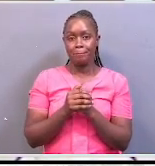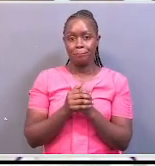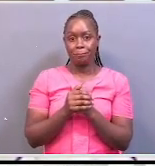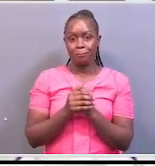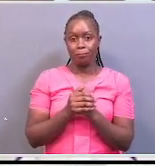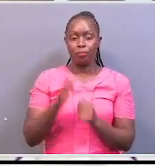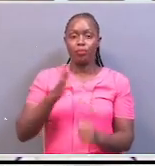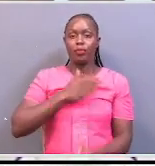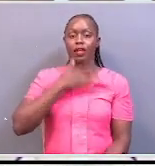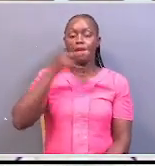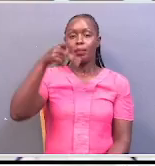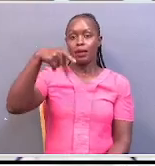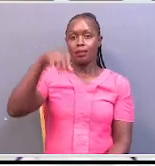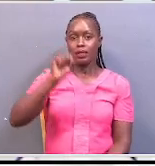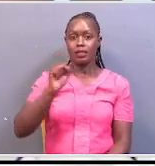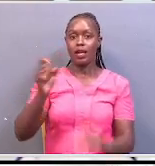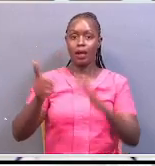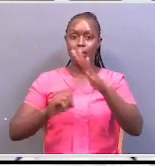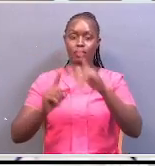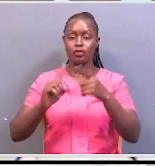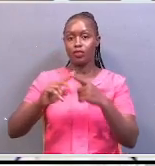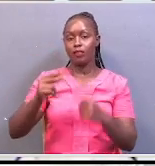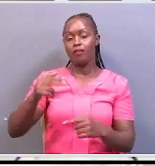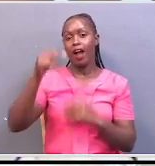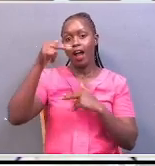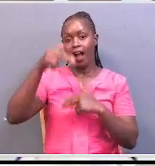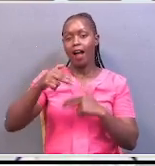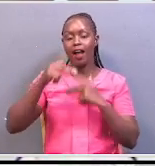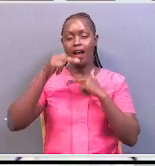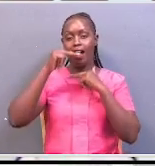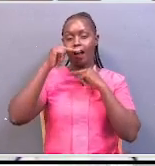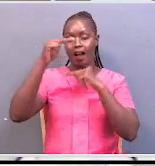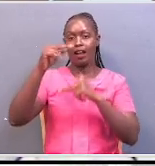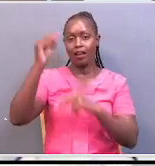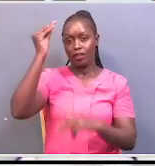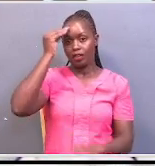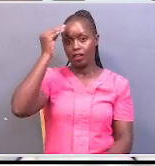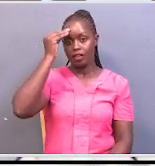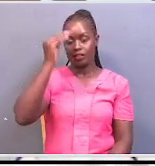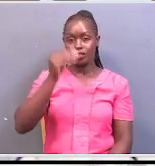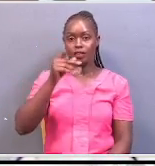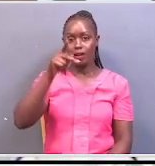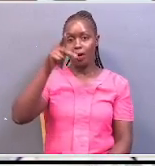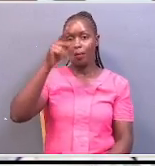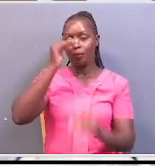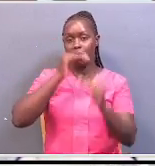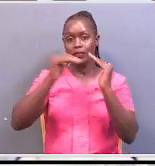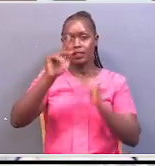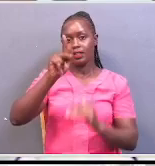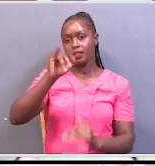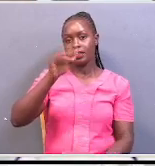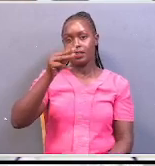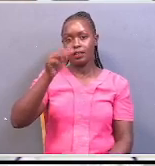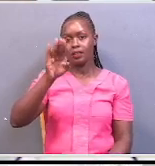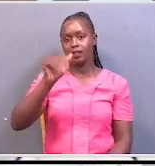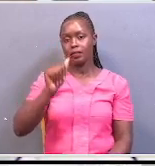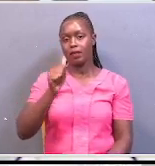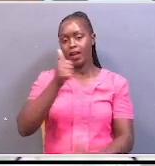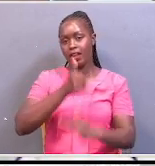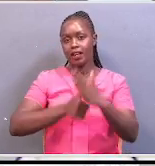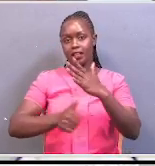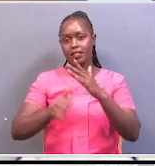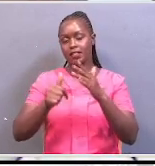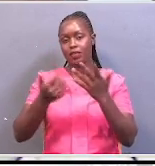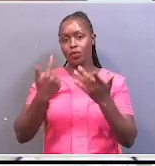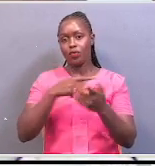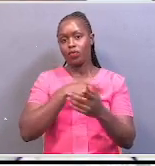my peers at the Ministry of Higher Education, Professor Kiamba and I, under his guidance,